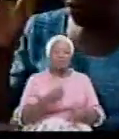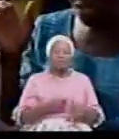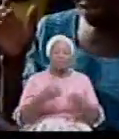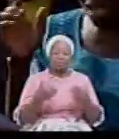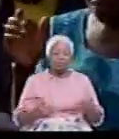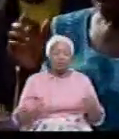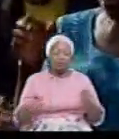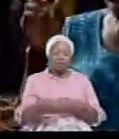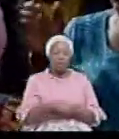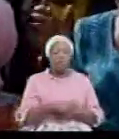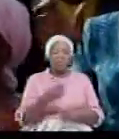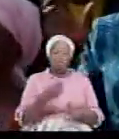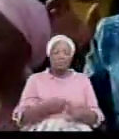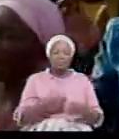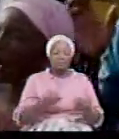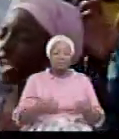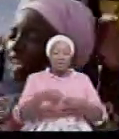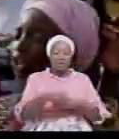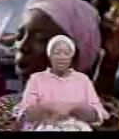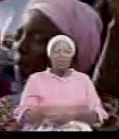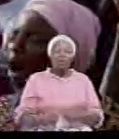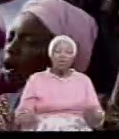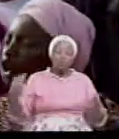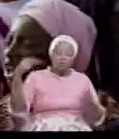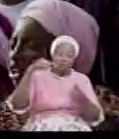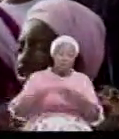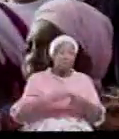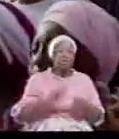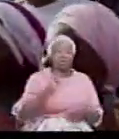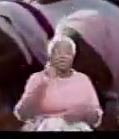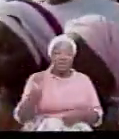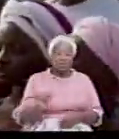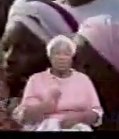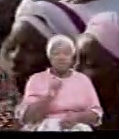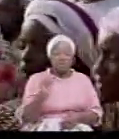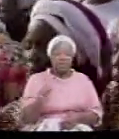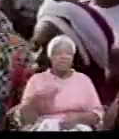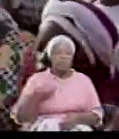tonight. Up to Tuesday. A sight to behold.